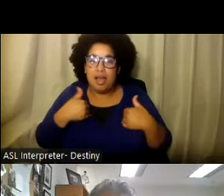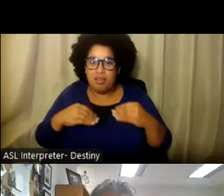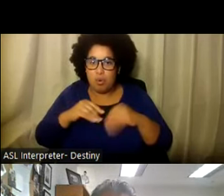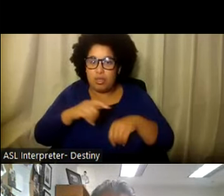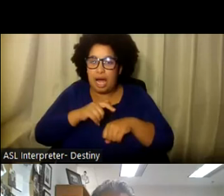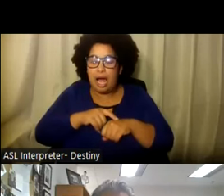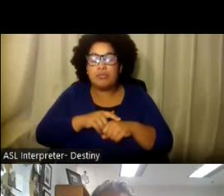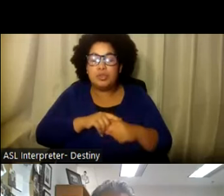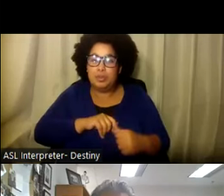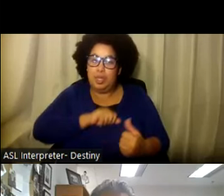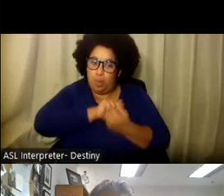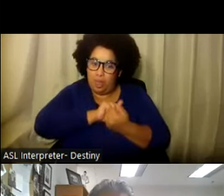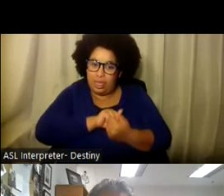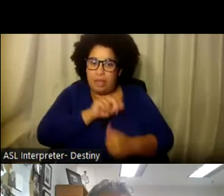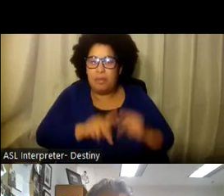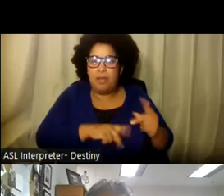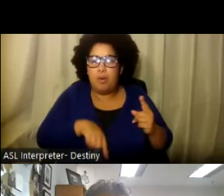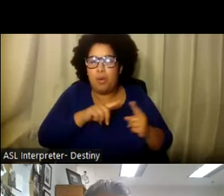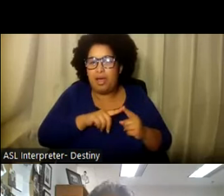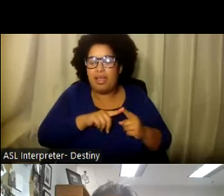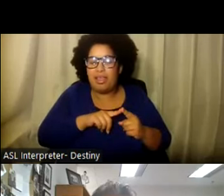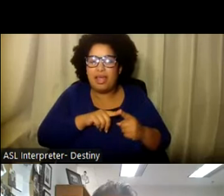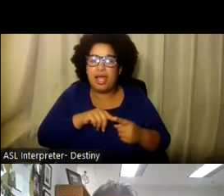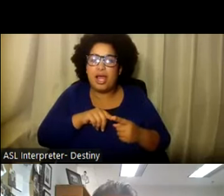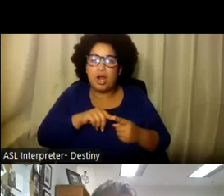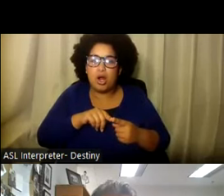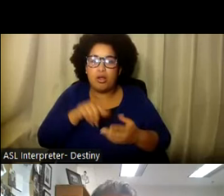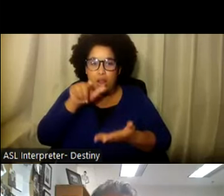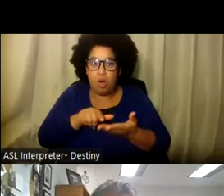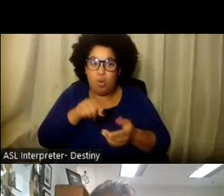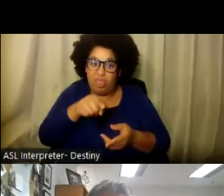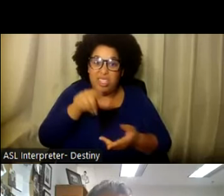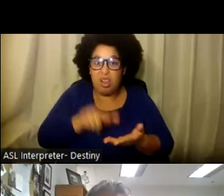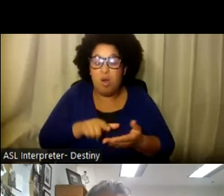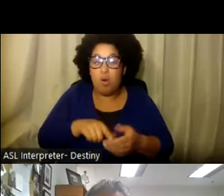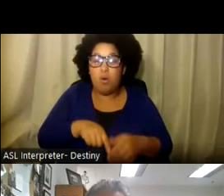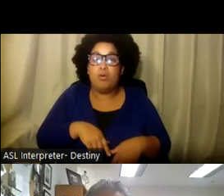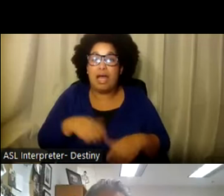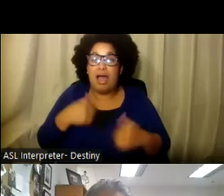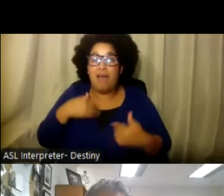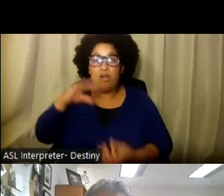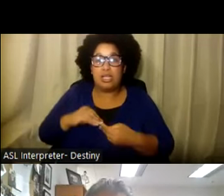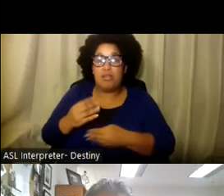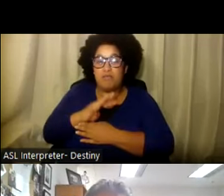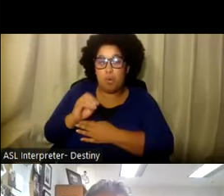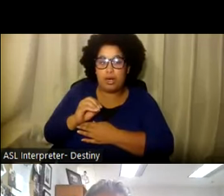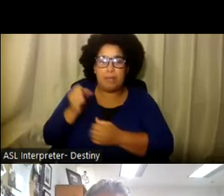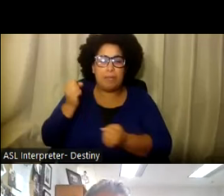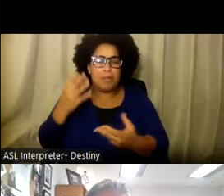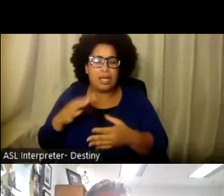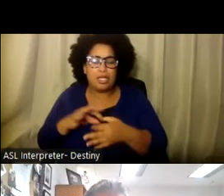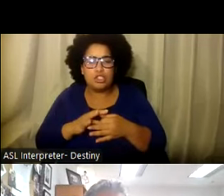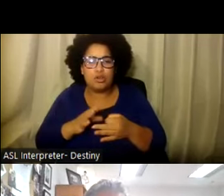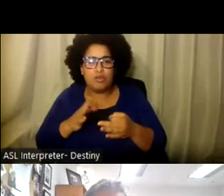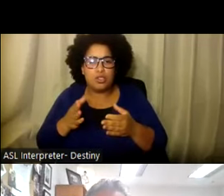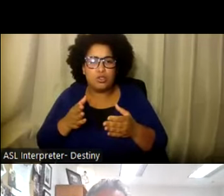with people when their caseloads can be this low. That's one of the complaints that a lot of service coordinators have,